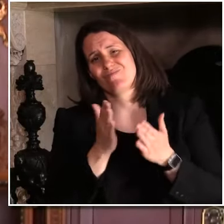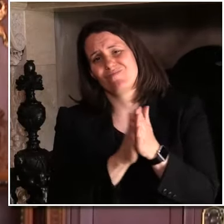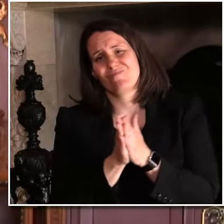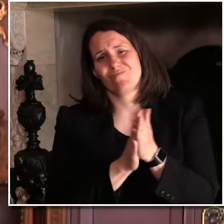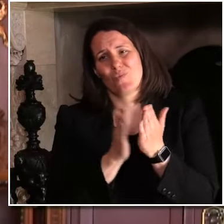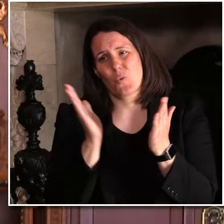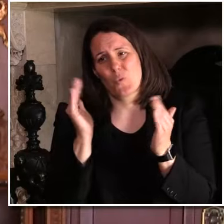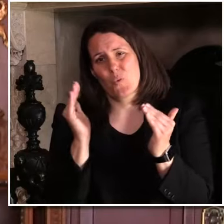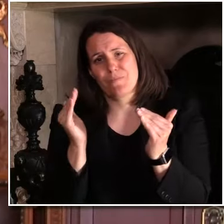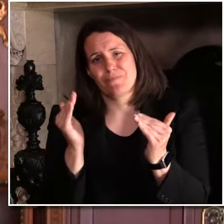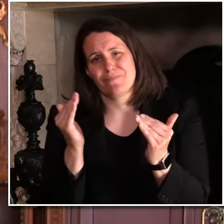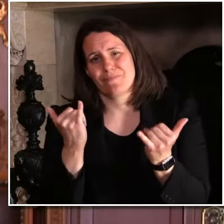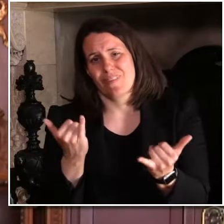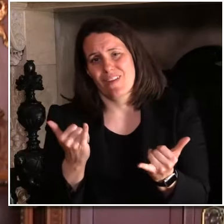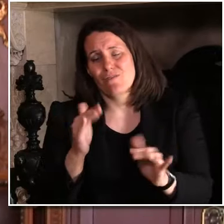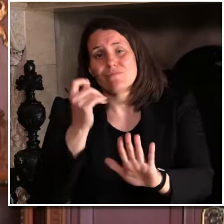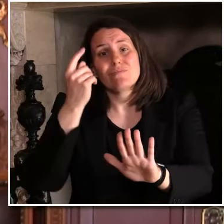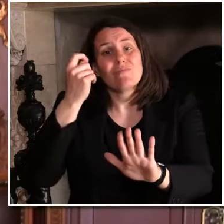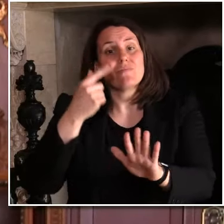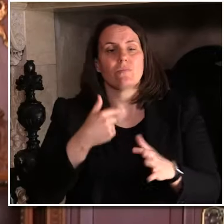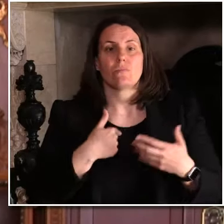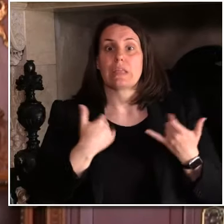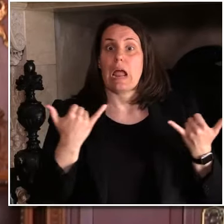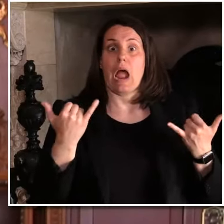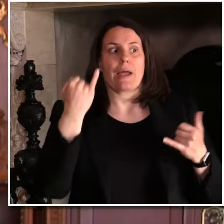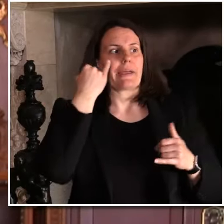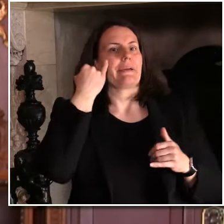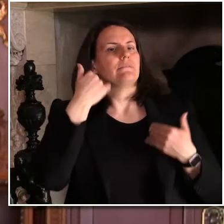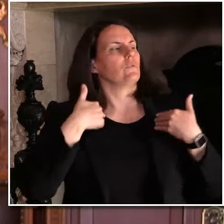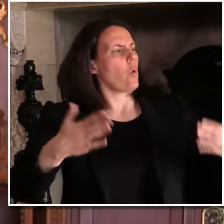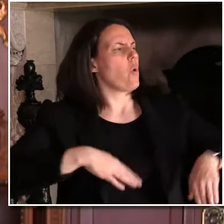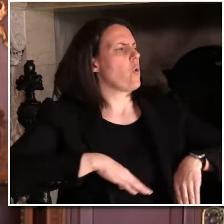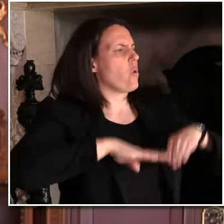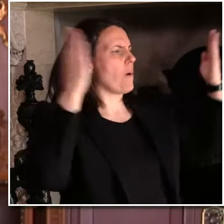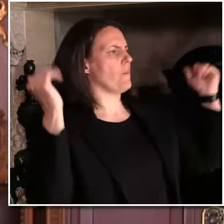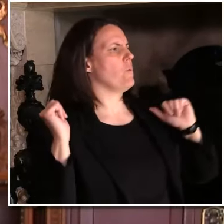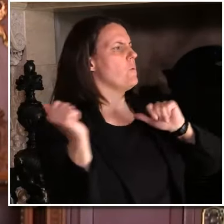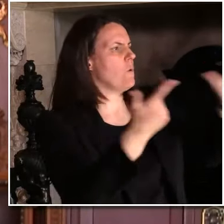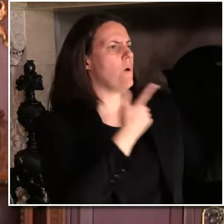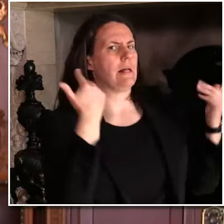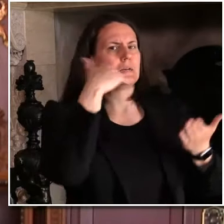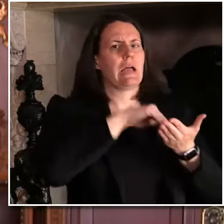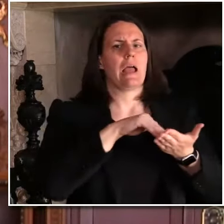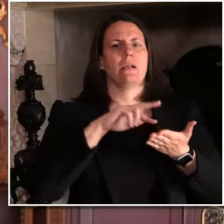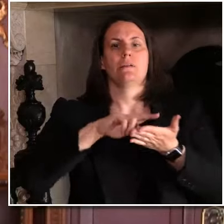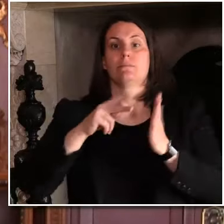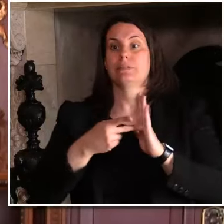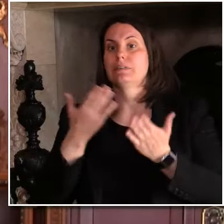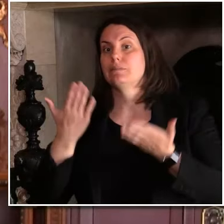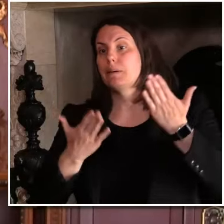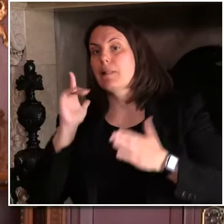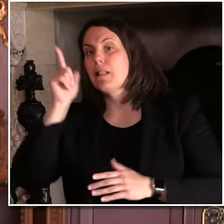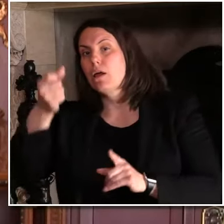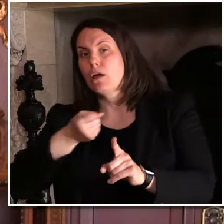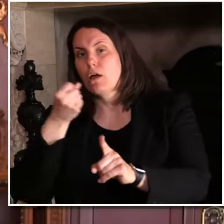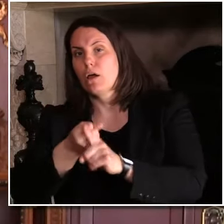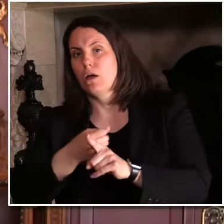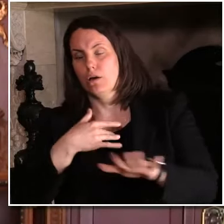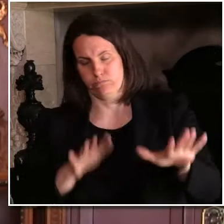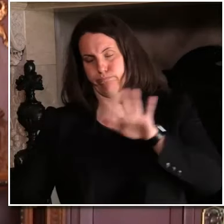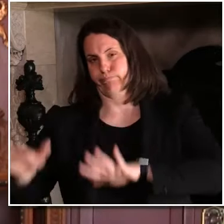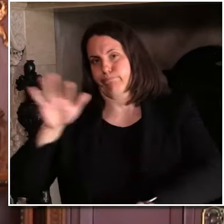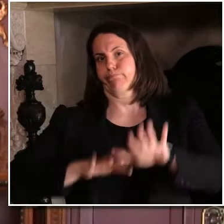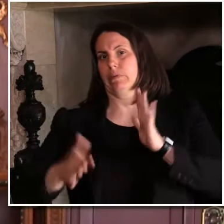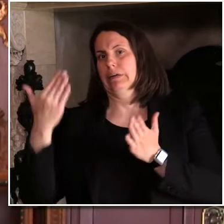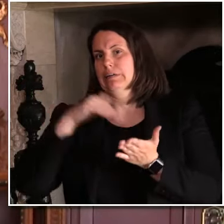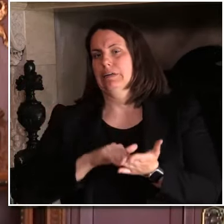things slowly and with thoughtfulness, that we are still talking about this very thing next